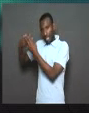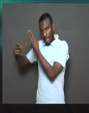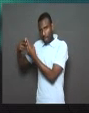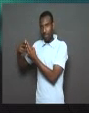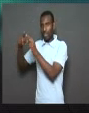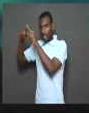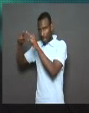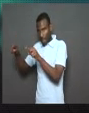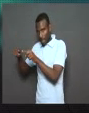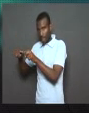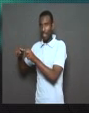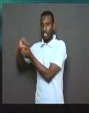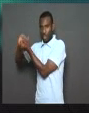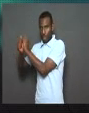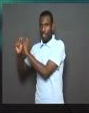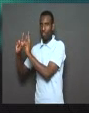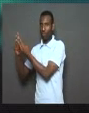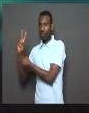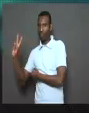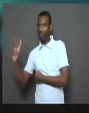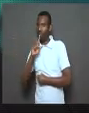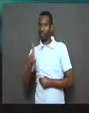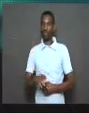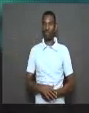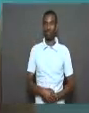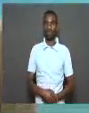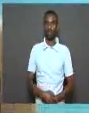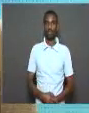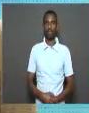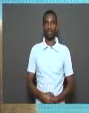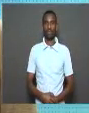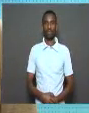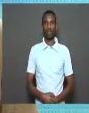times the change in volume.